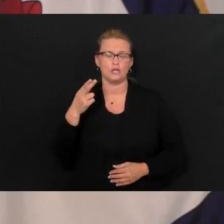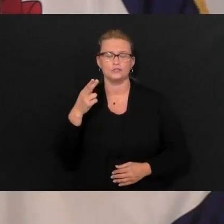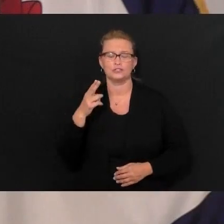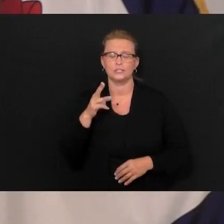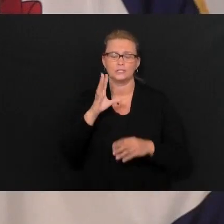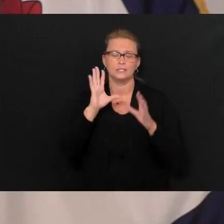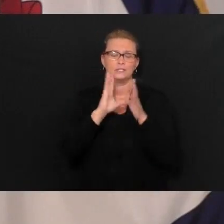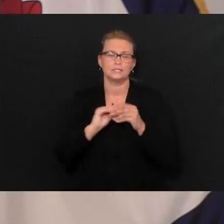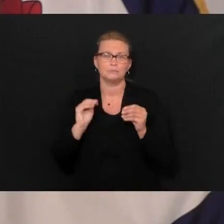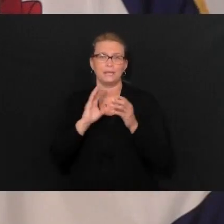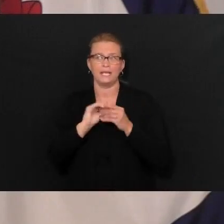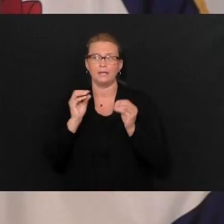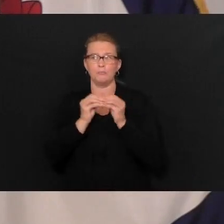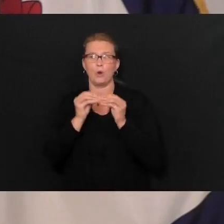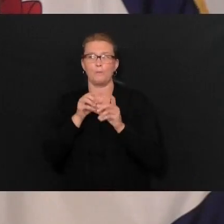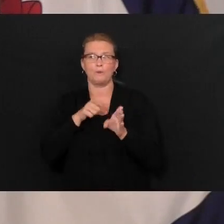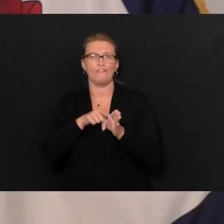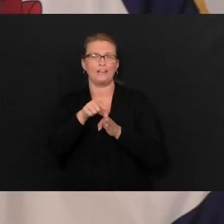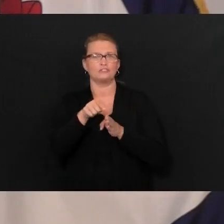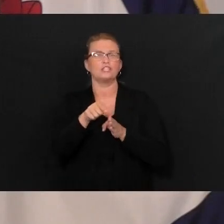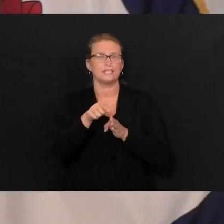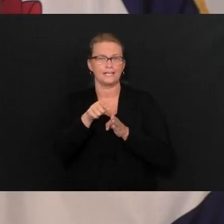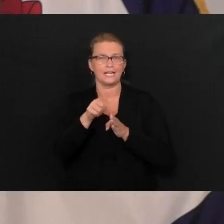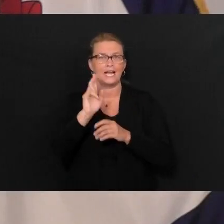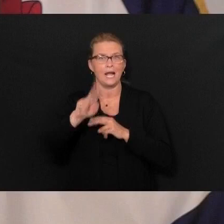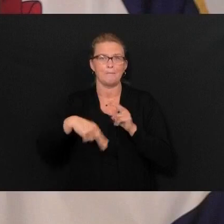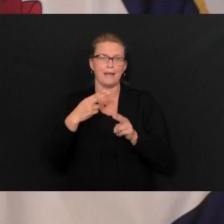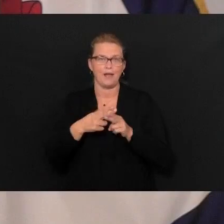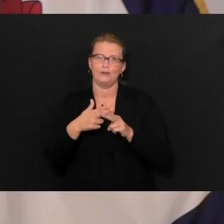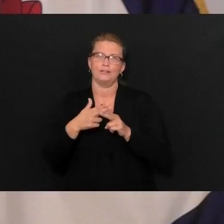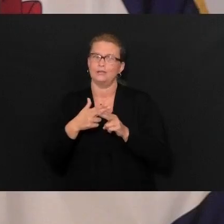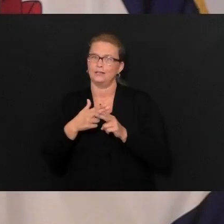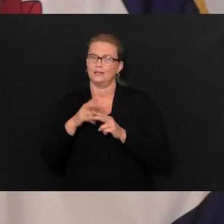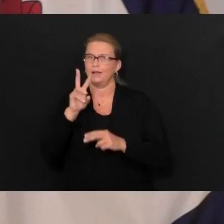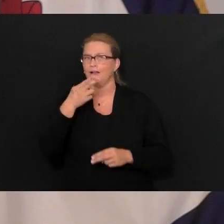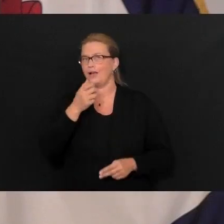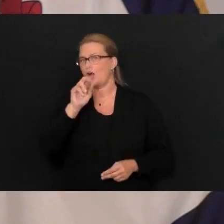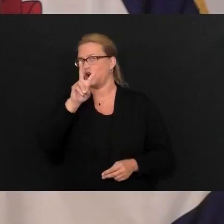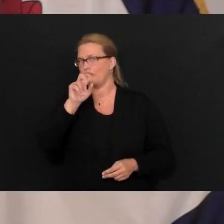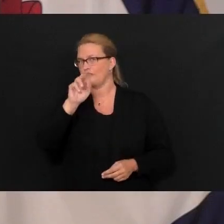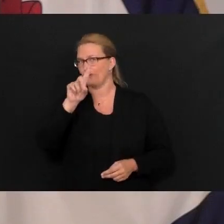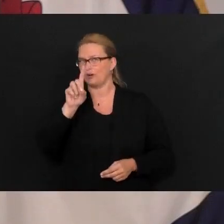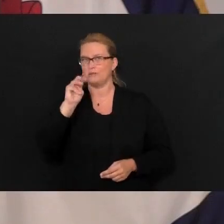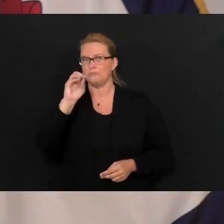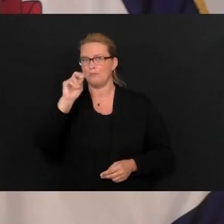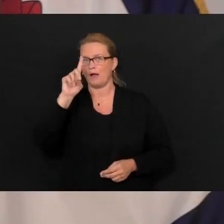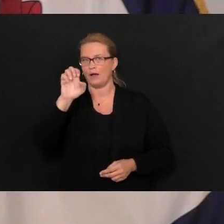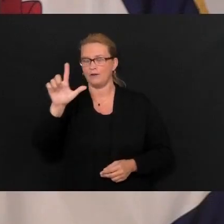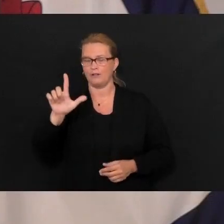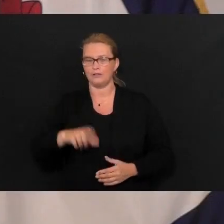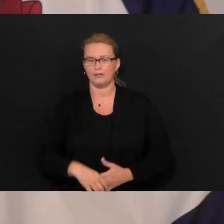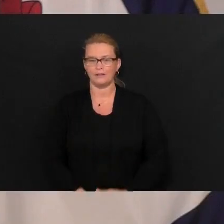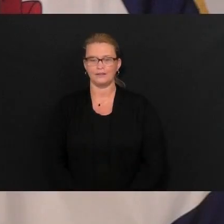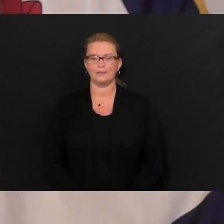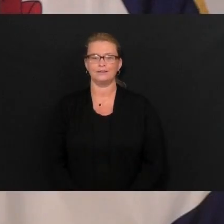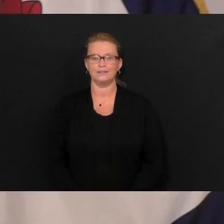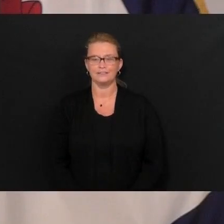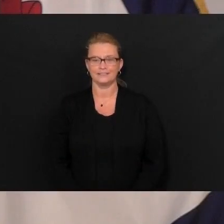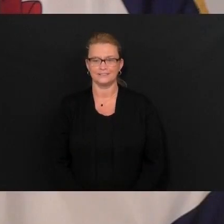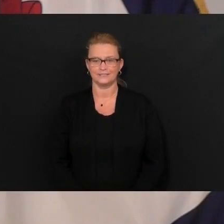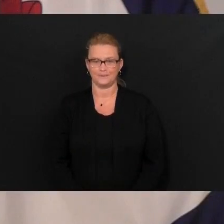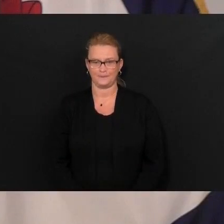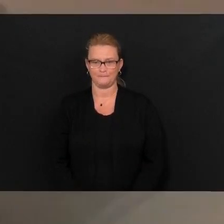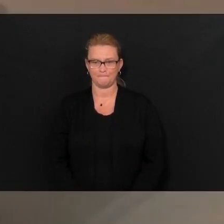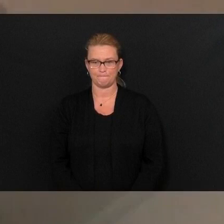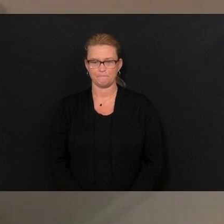more professionally about from the standpoint of the Harvard model and everything. But Dr. Marsh, if you could join in.